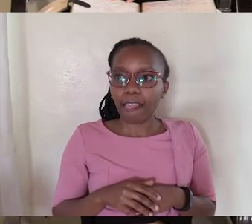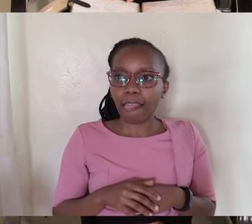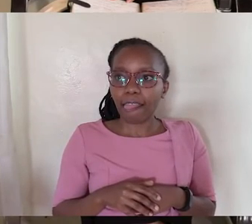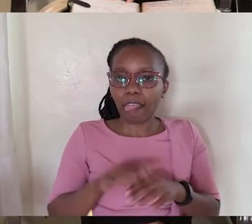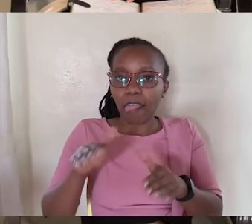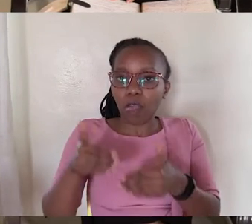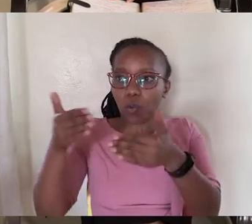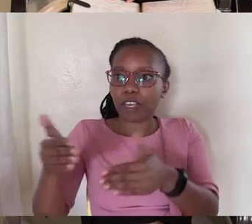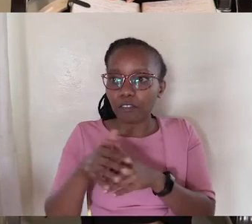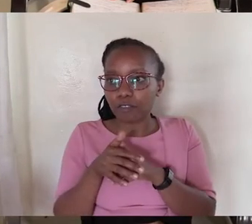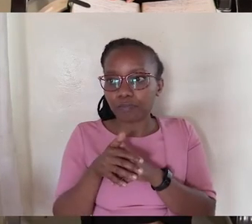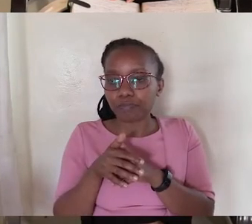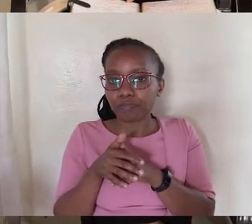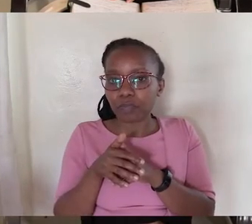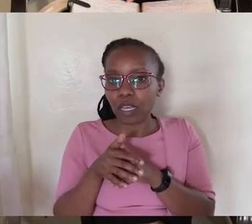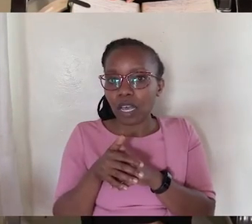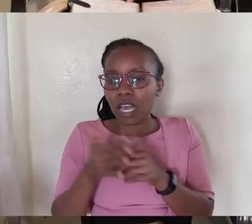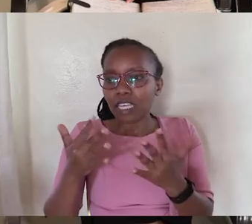we give them fuel for their fire.